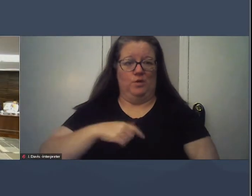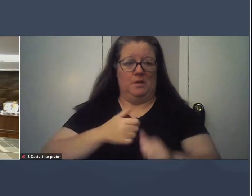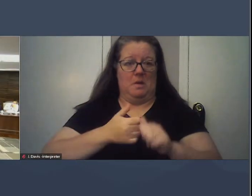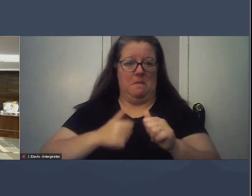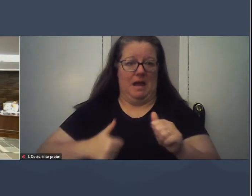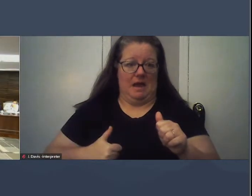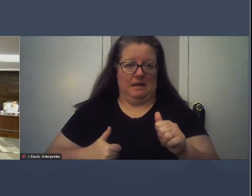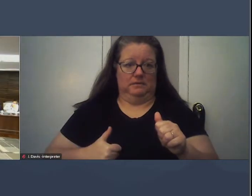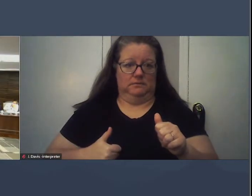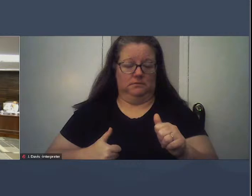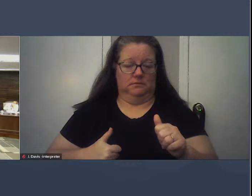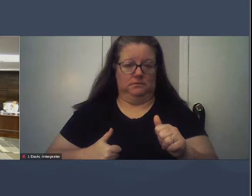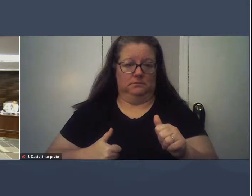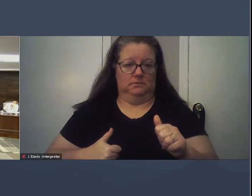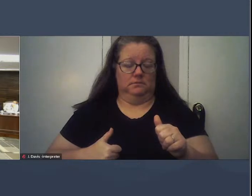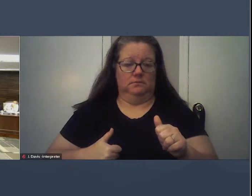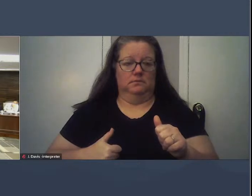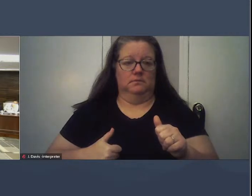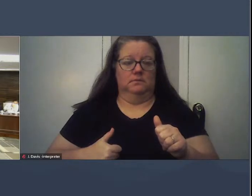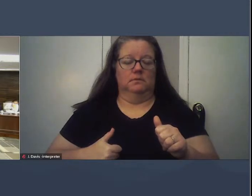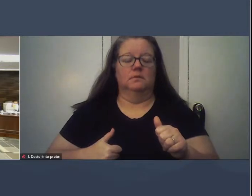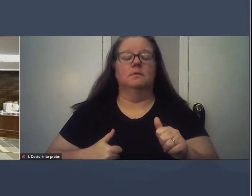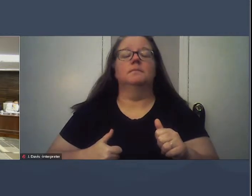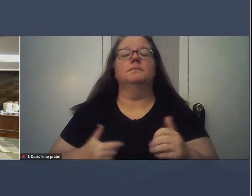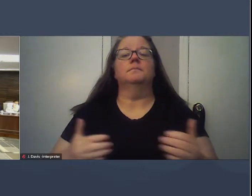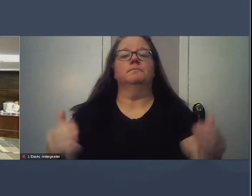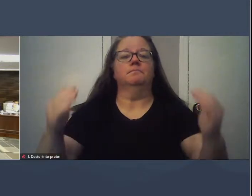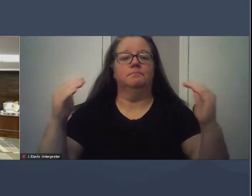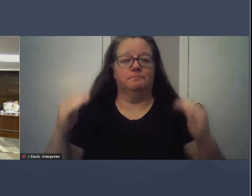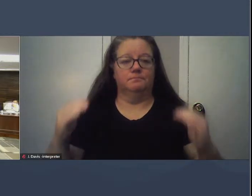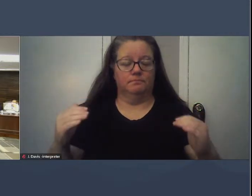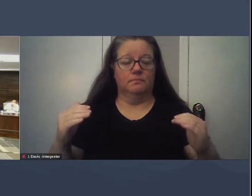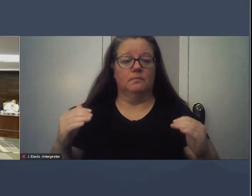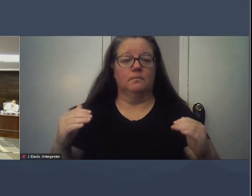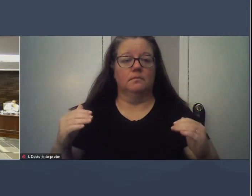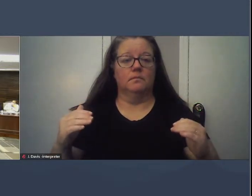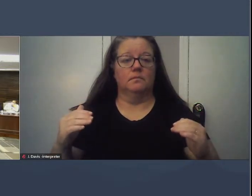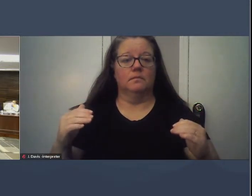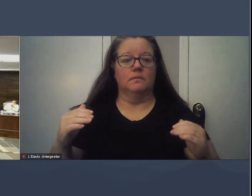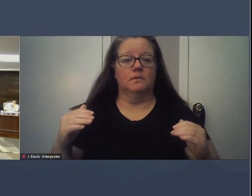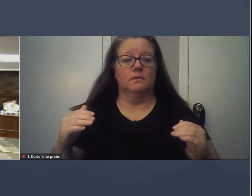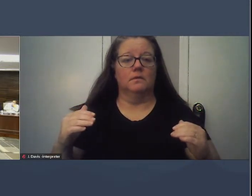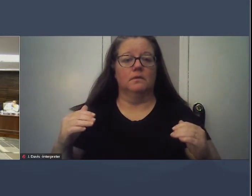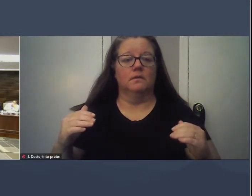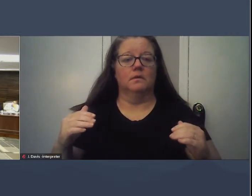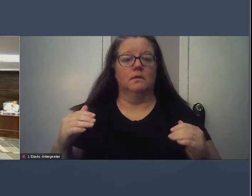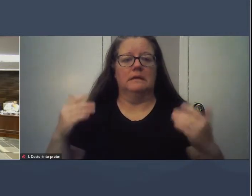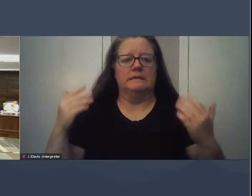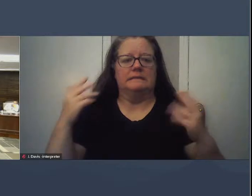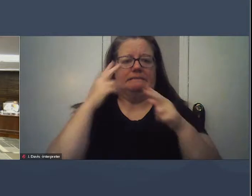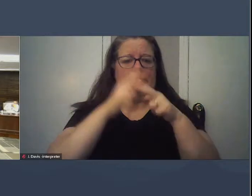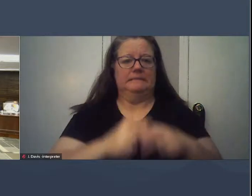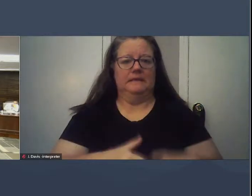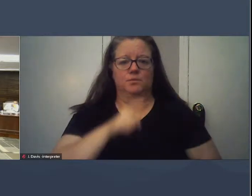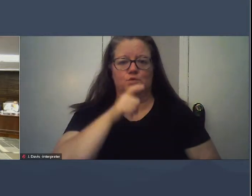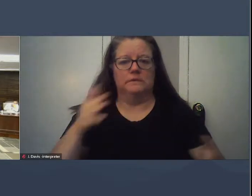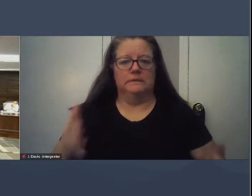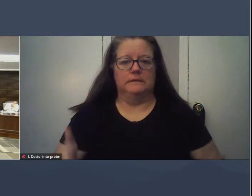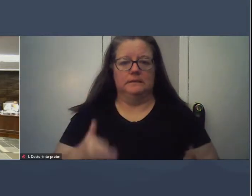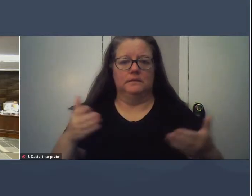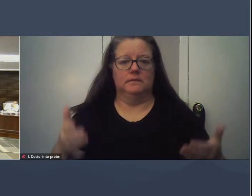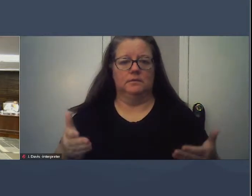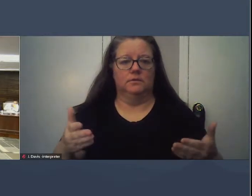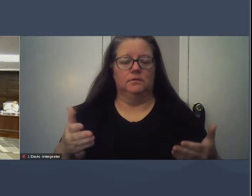Sounds like council meetings are back to rolling. Ms. King, can we call roll, please?